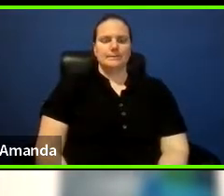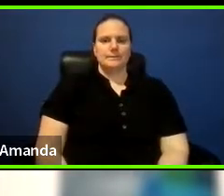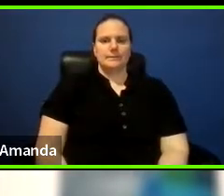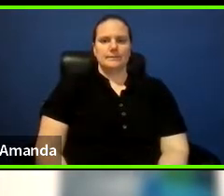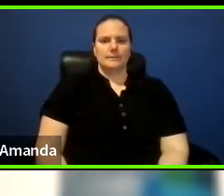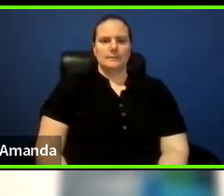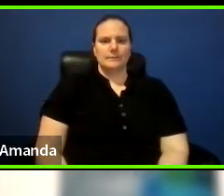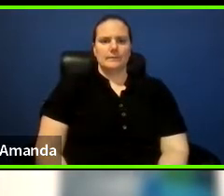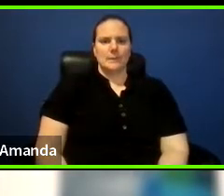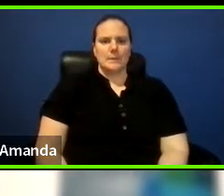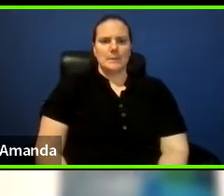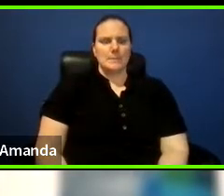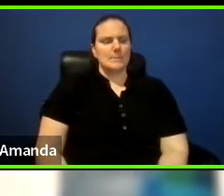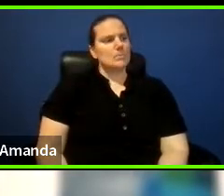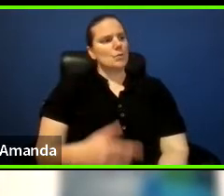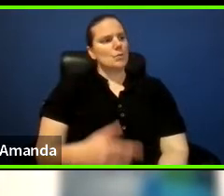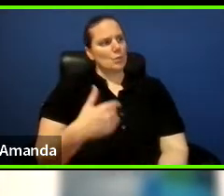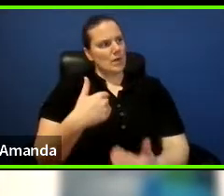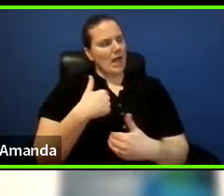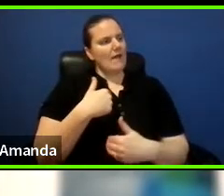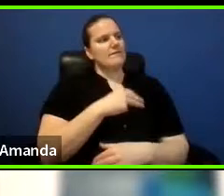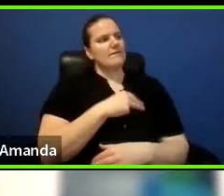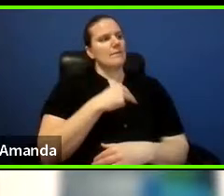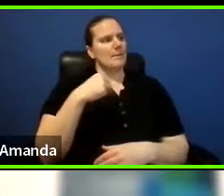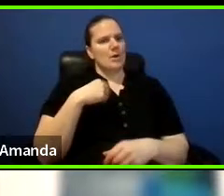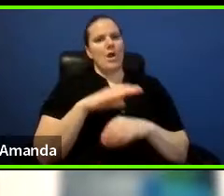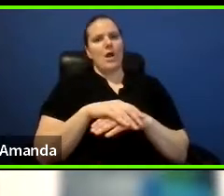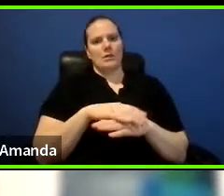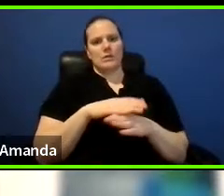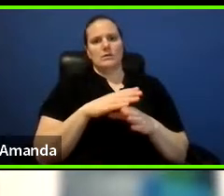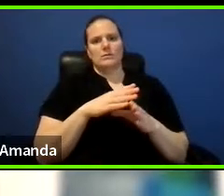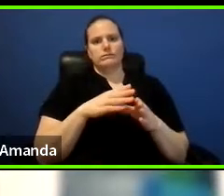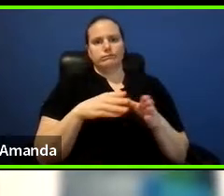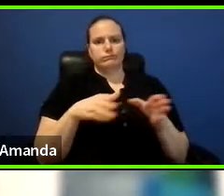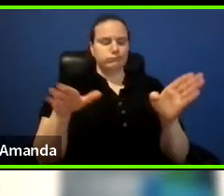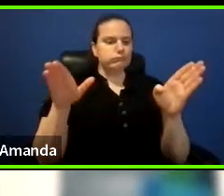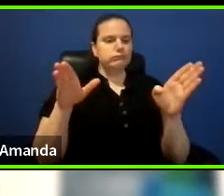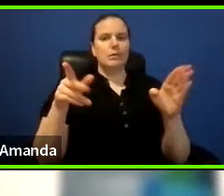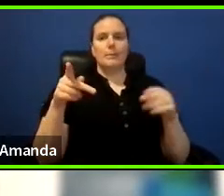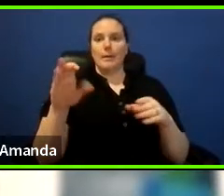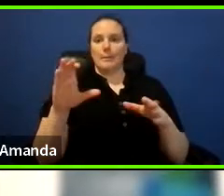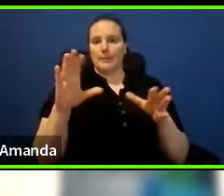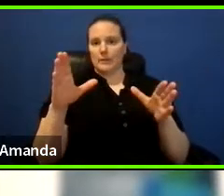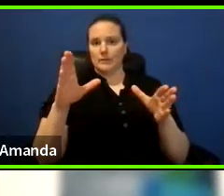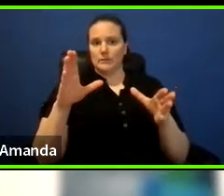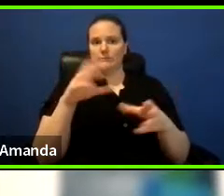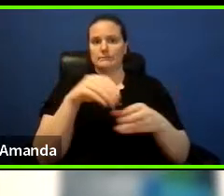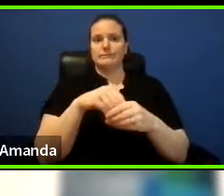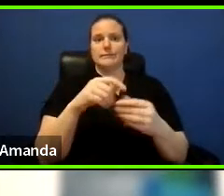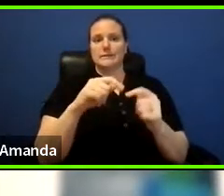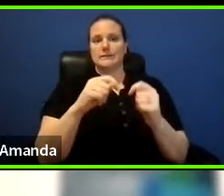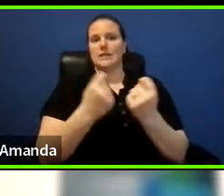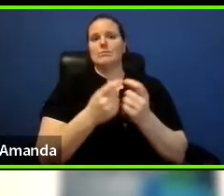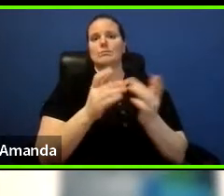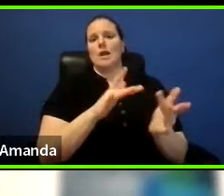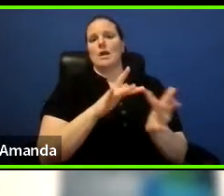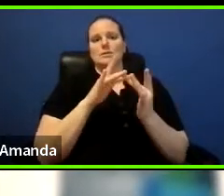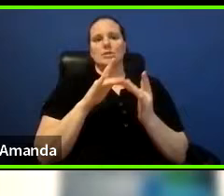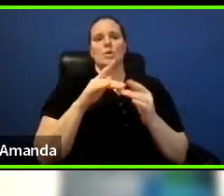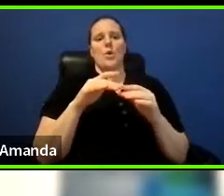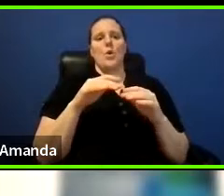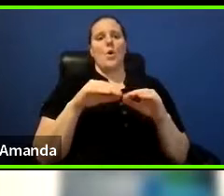We do have members on our broader public affairs team that are reaching out to organizations